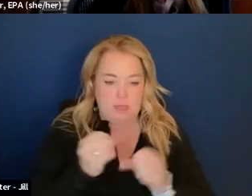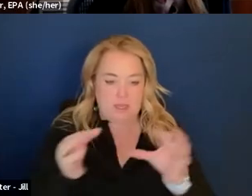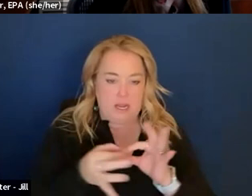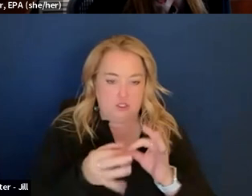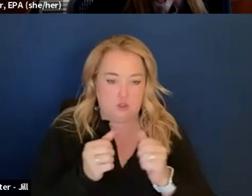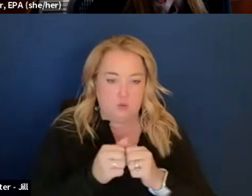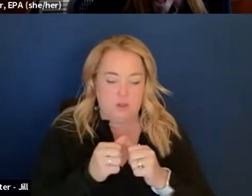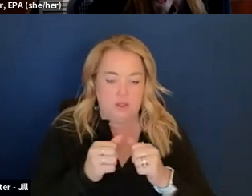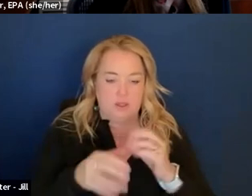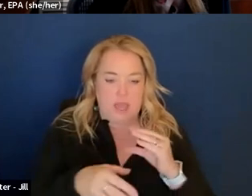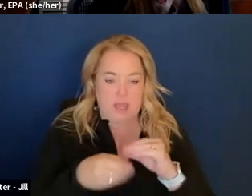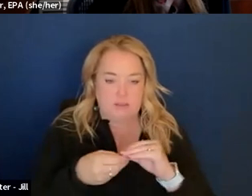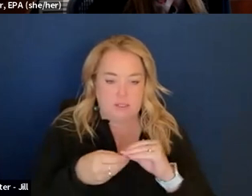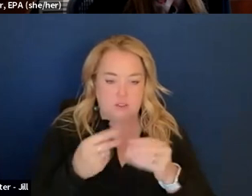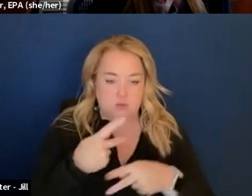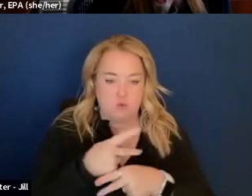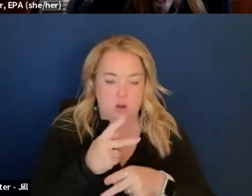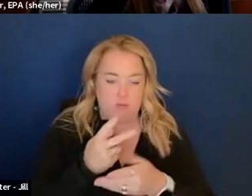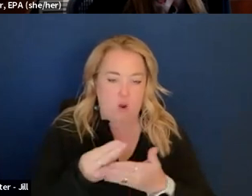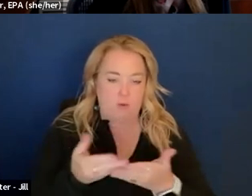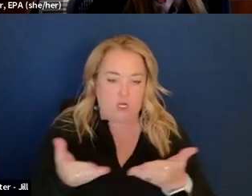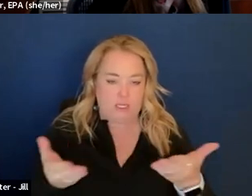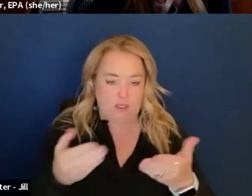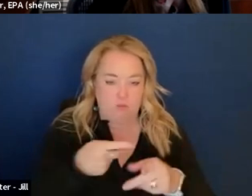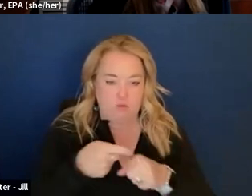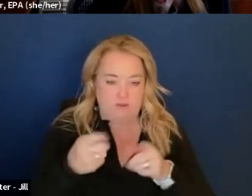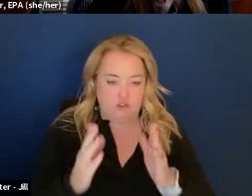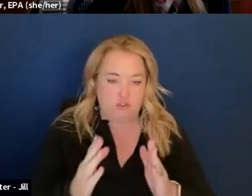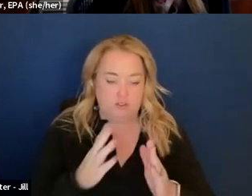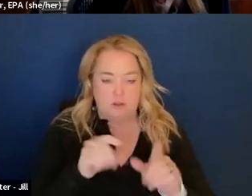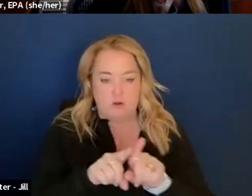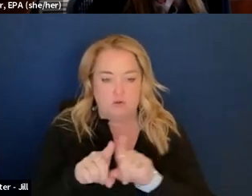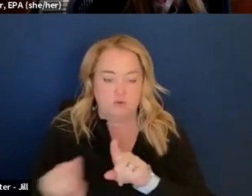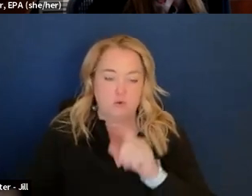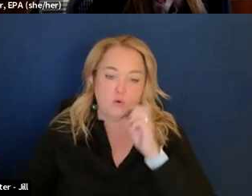excess property professionals and then also look at the